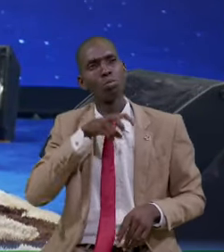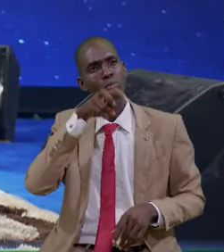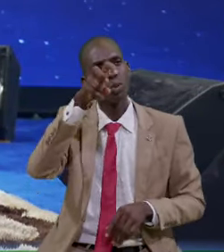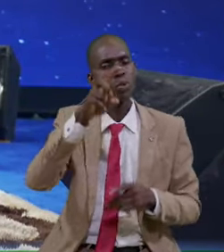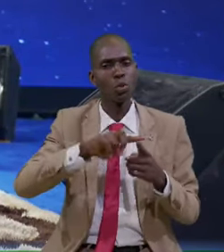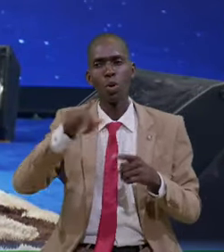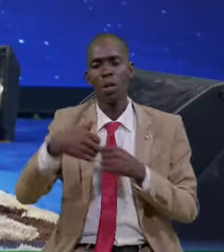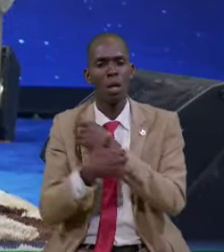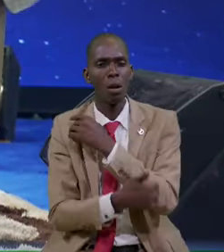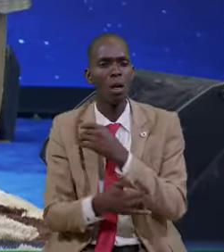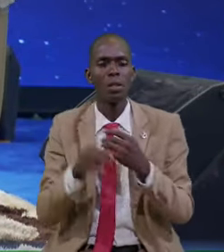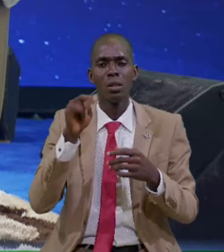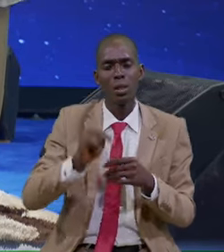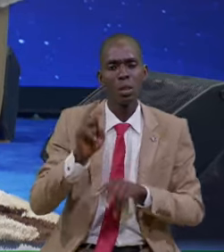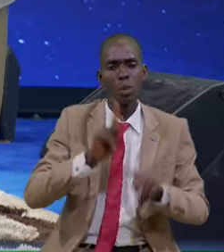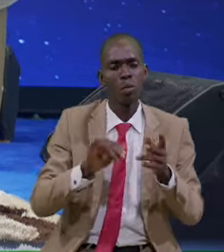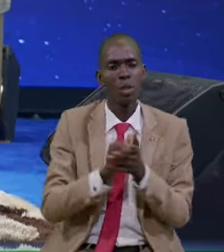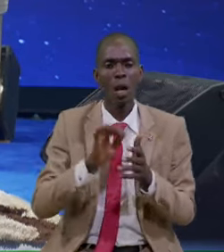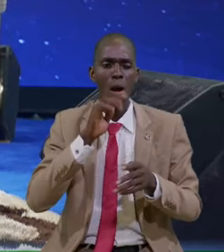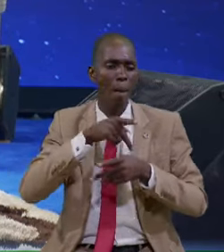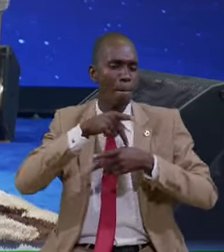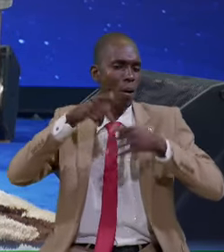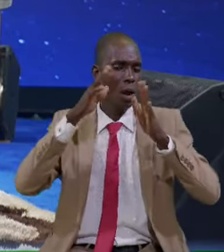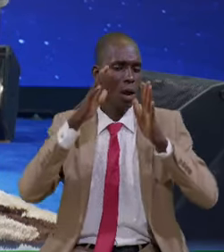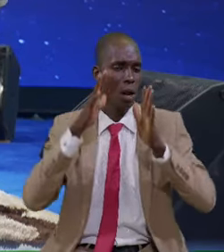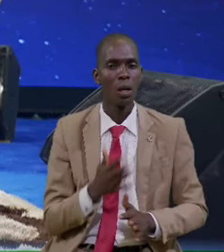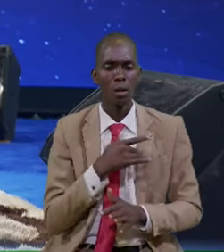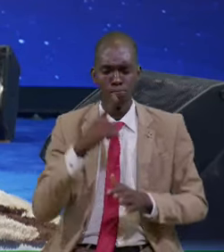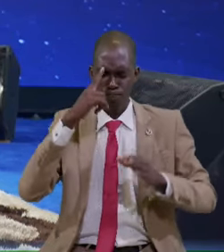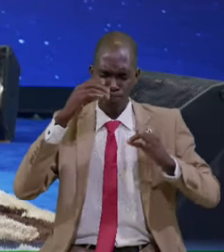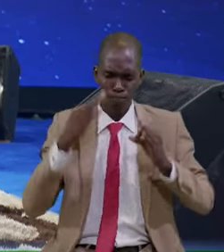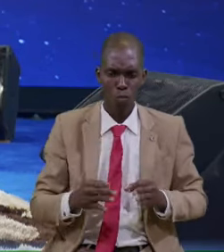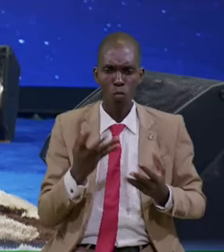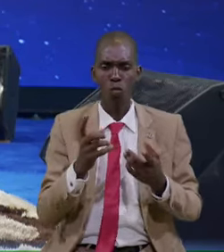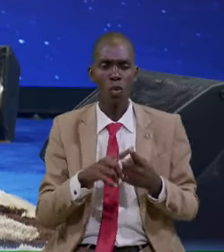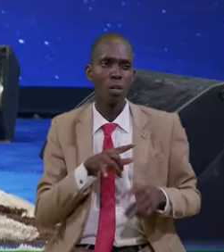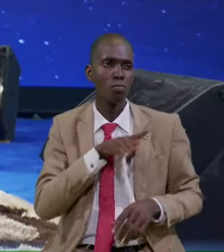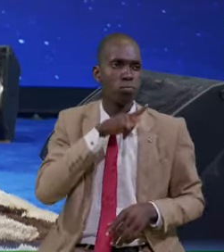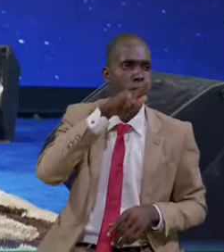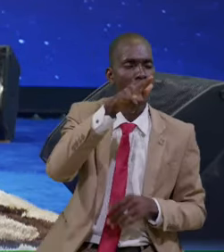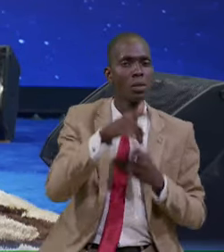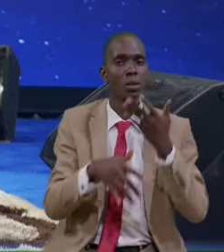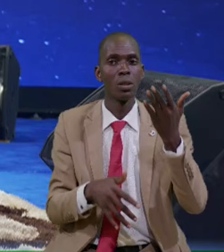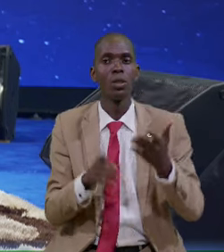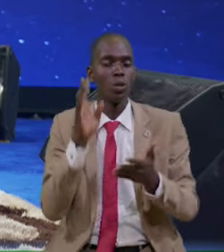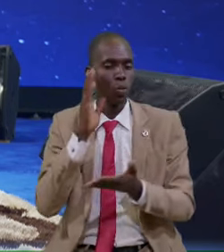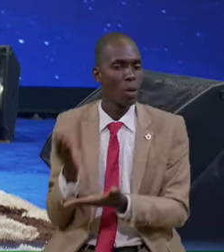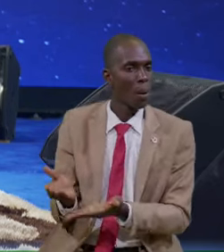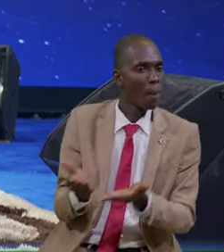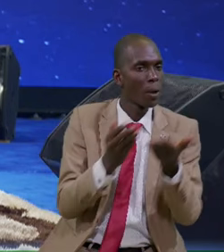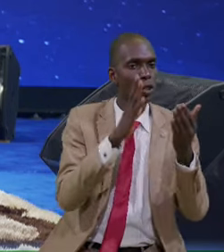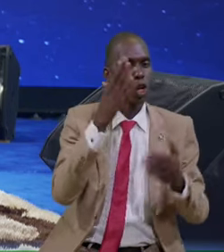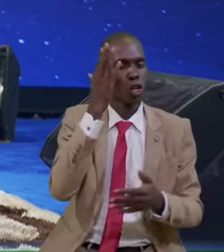do that, professionals, and you make up your mind, you want to travel there, you carry that knowledge to the